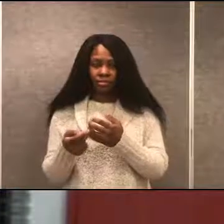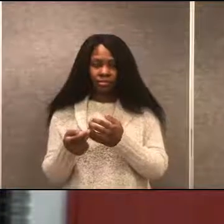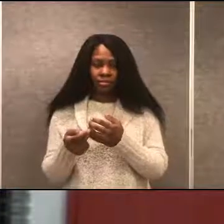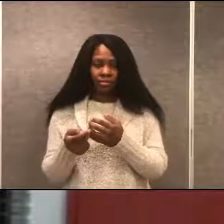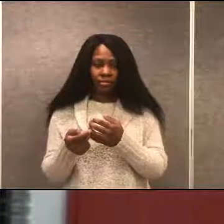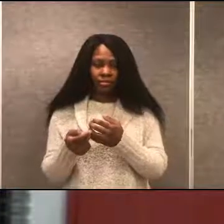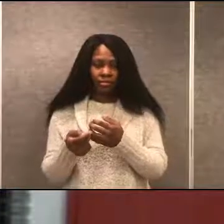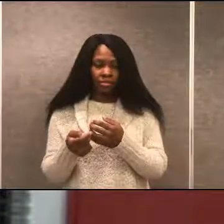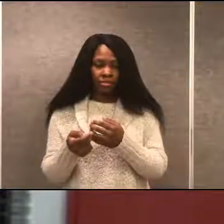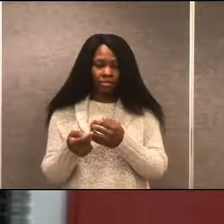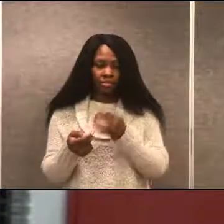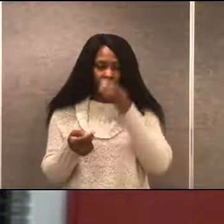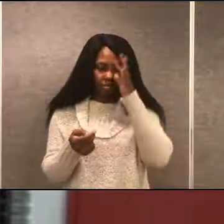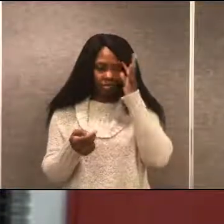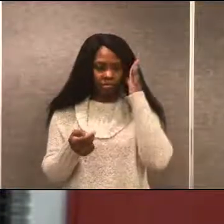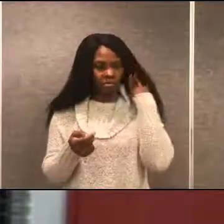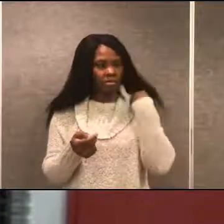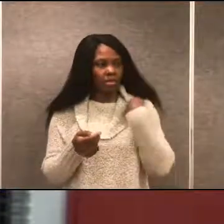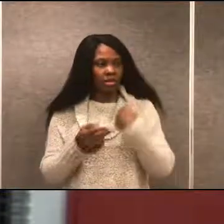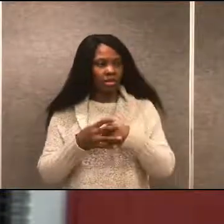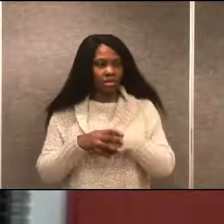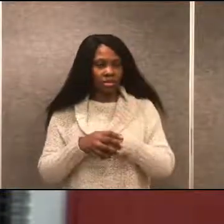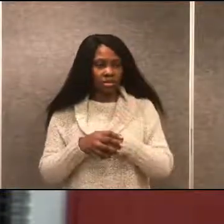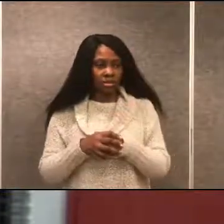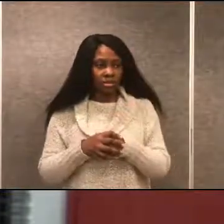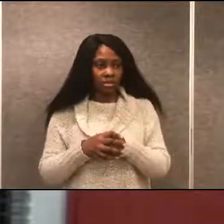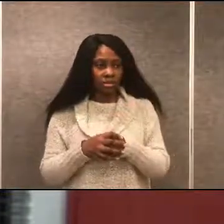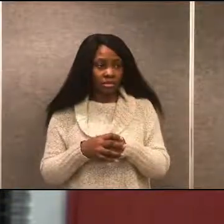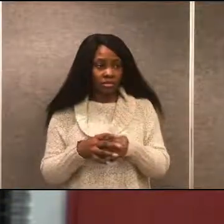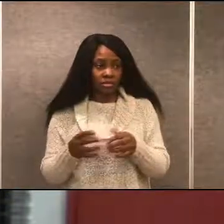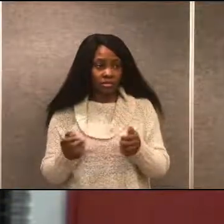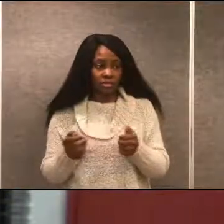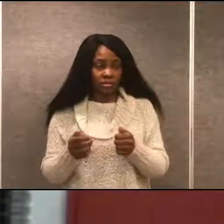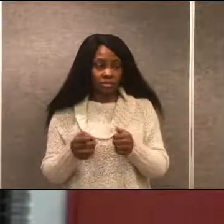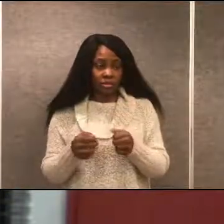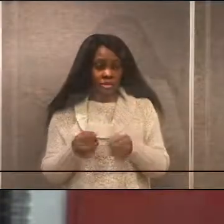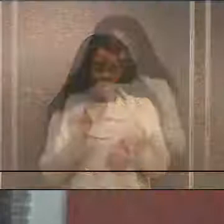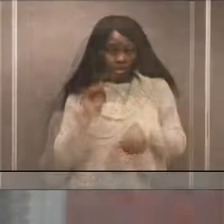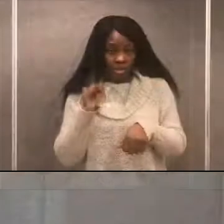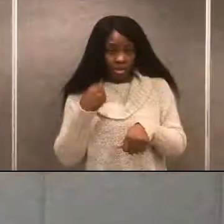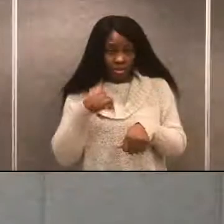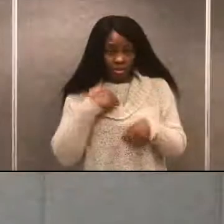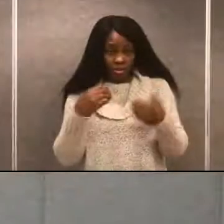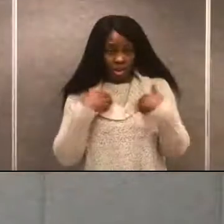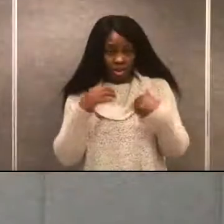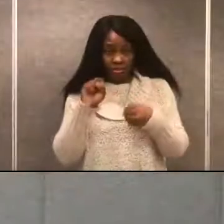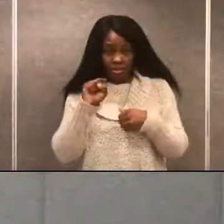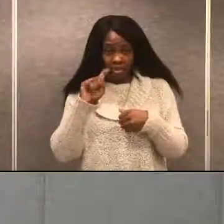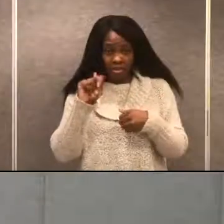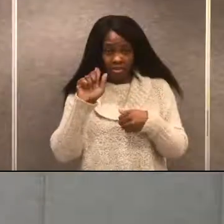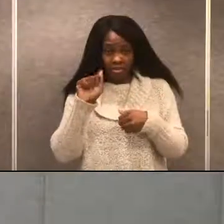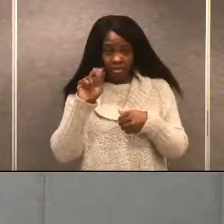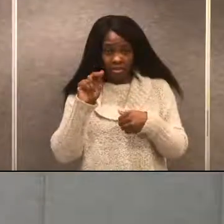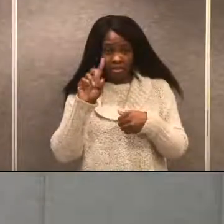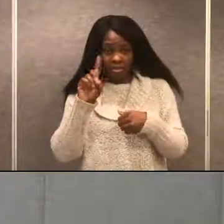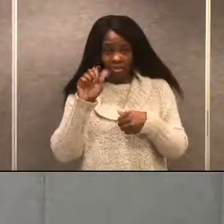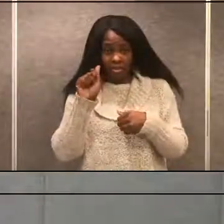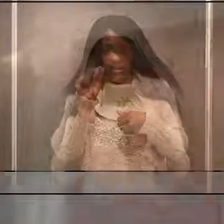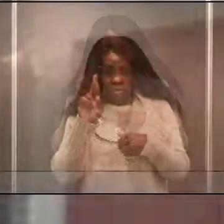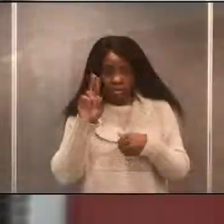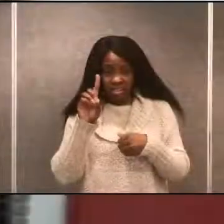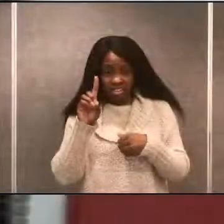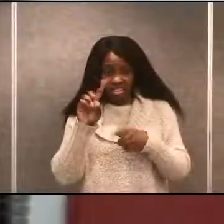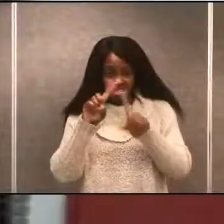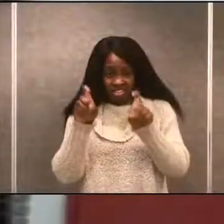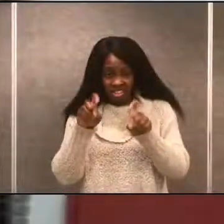Linkit is the assessment platform. So there will be standardized testing this year, that's, yes?